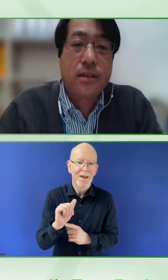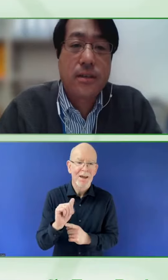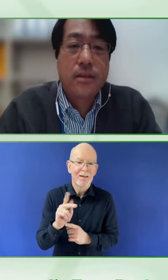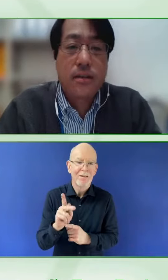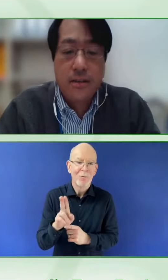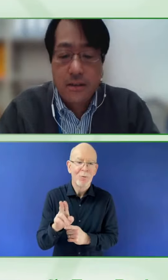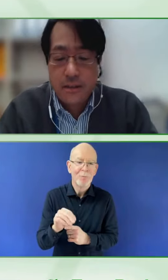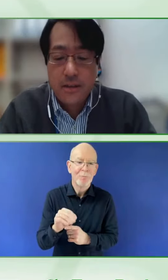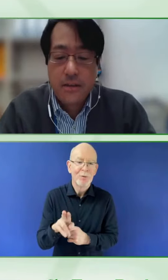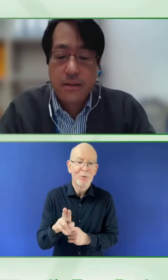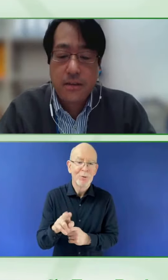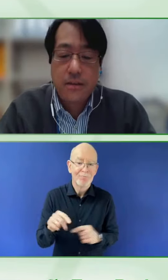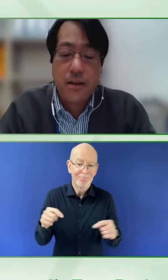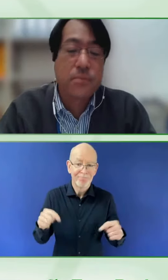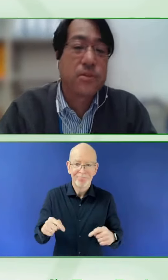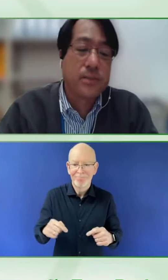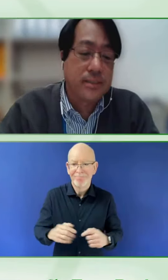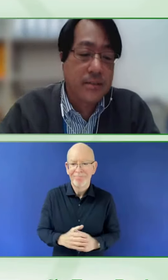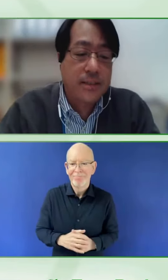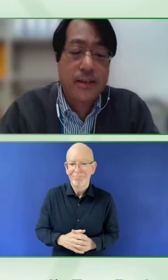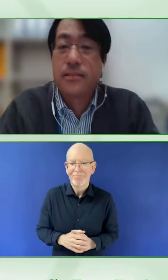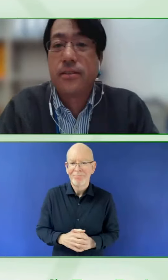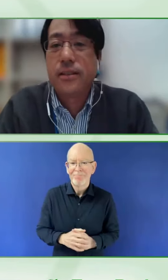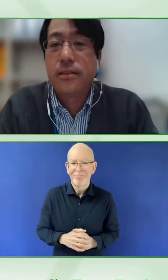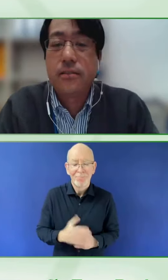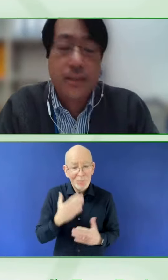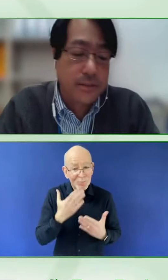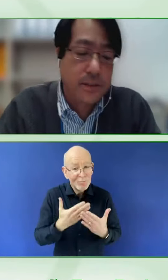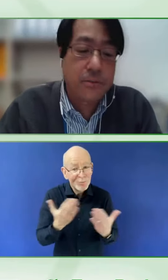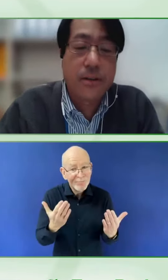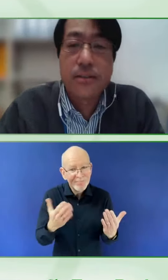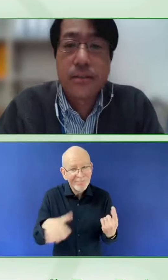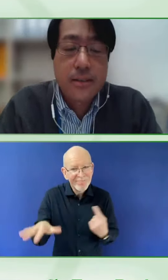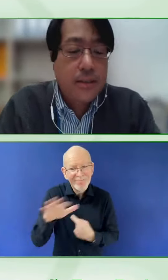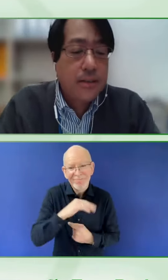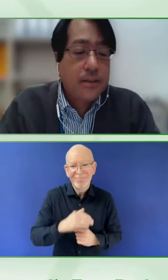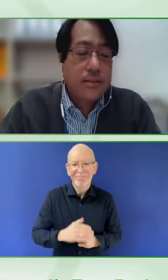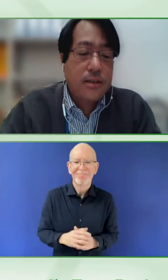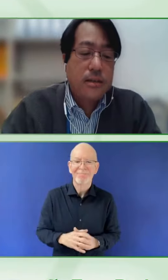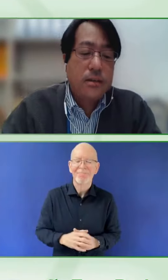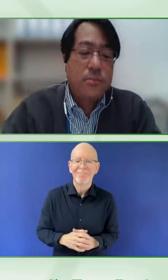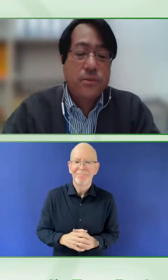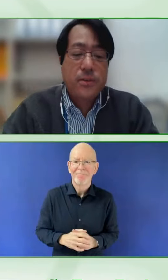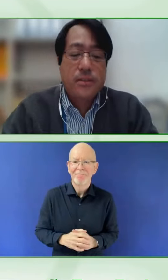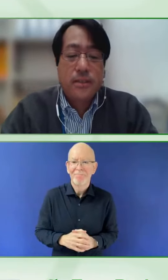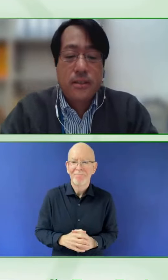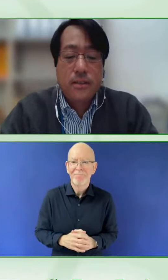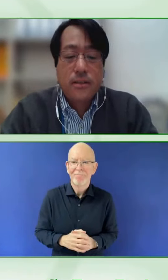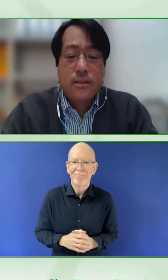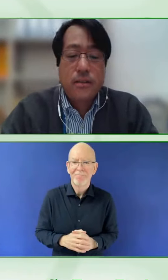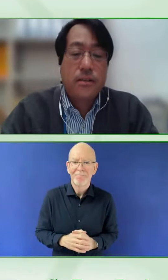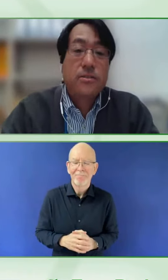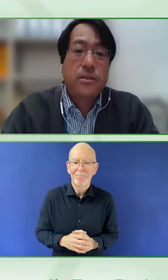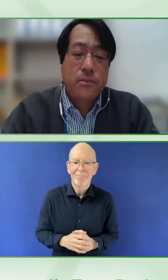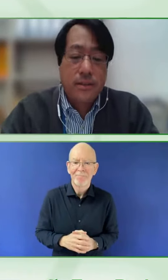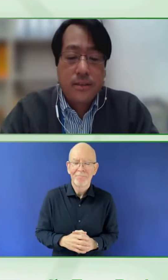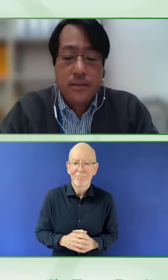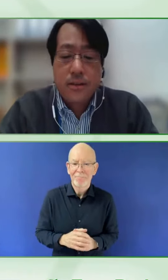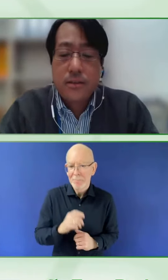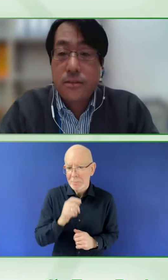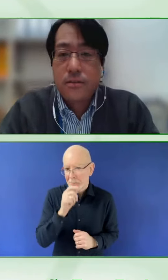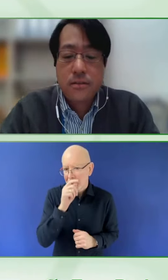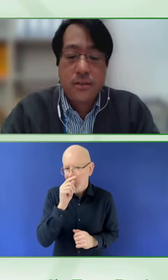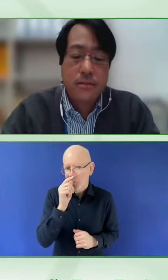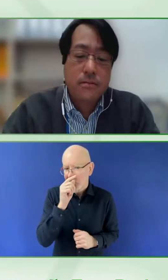of the Impossible Disability Hackathon in 2021. The Impossible was the international